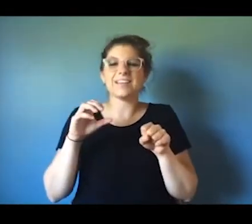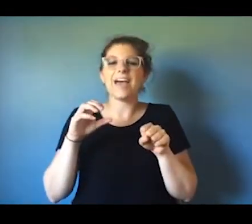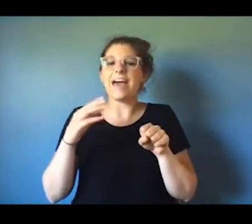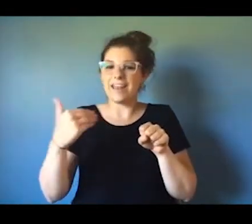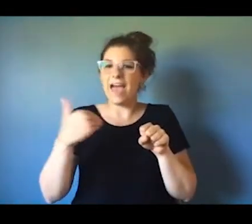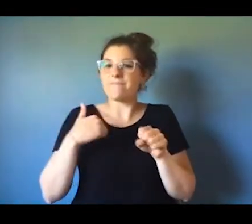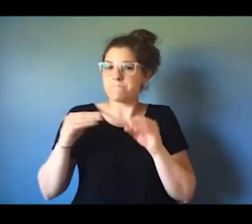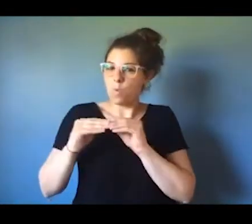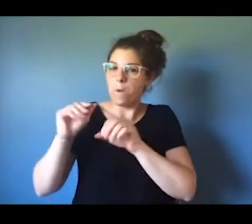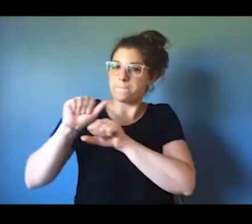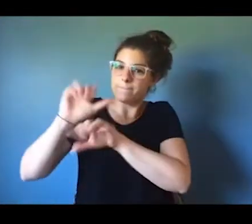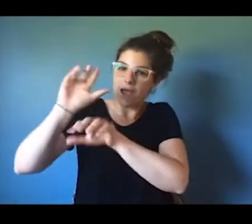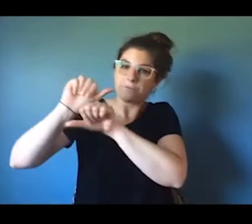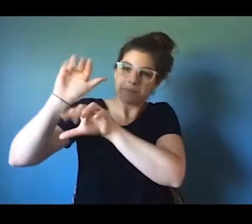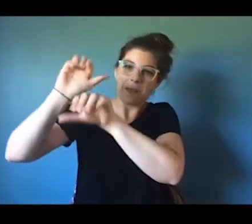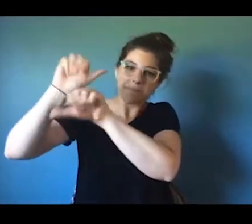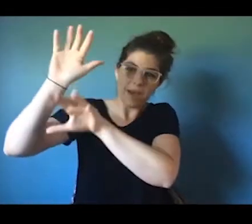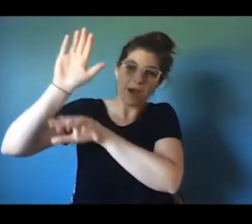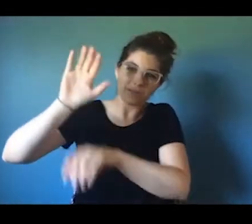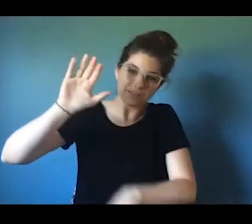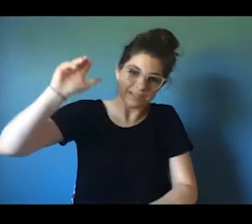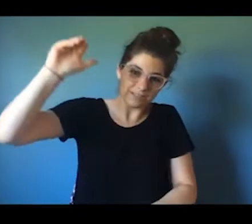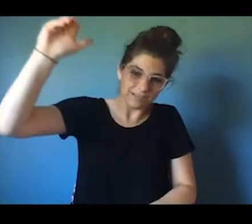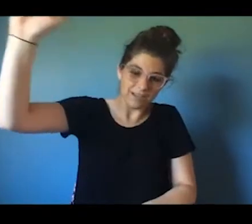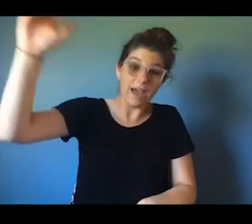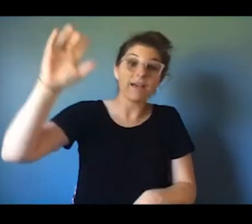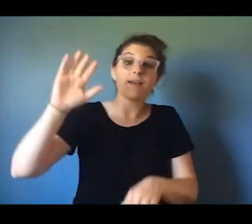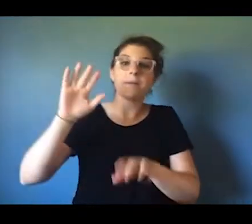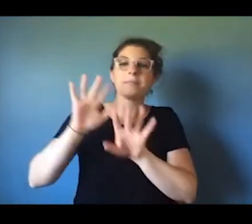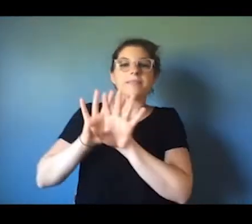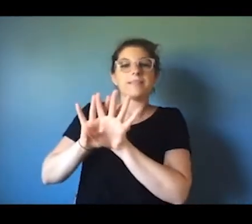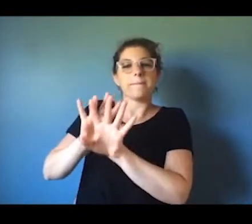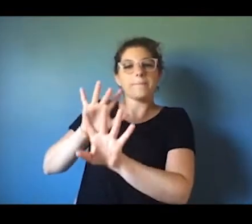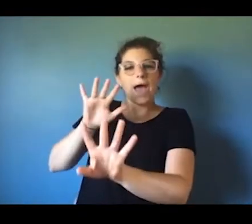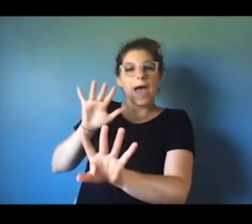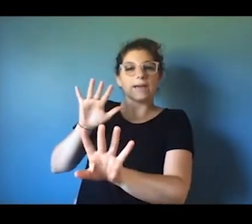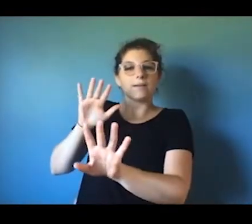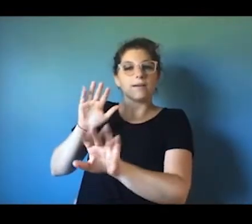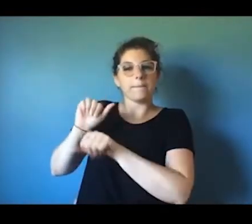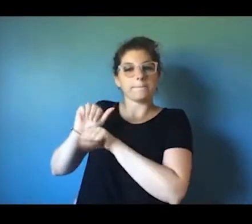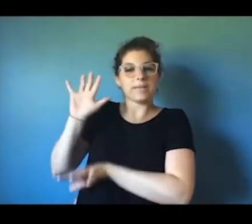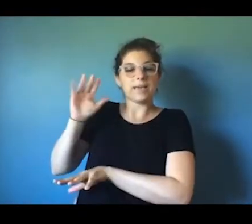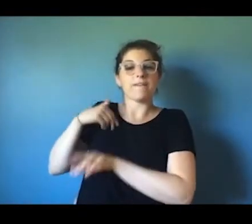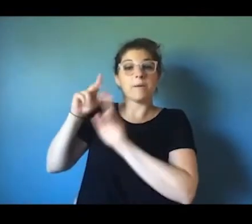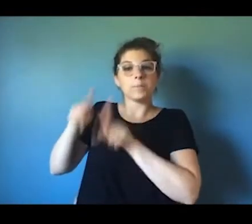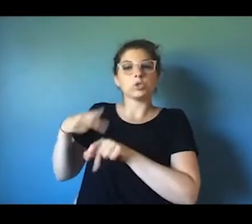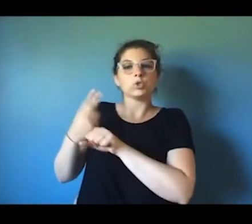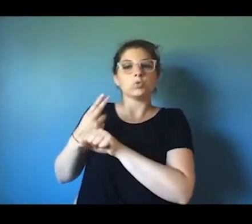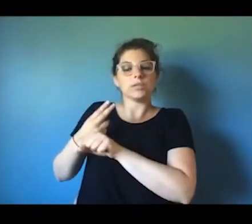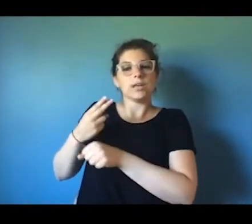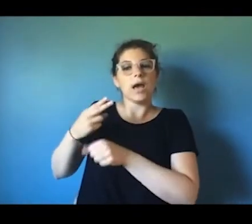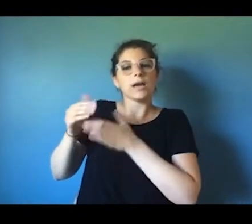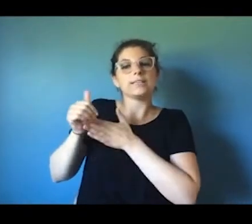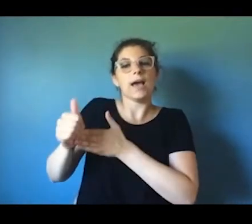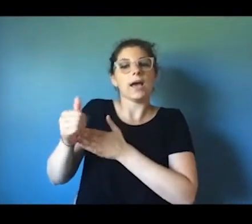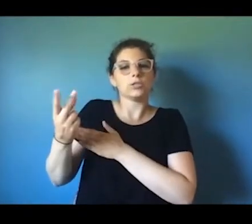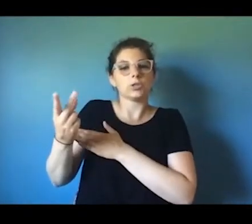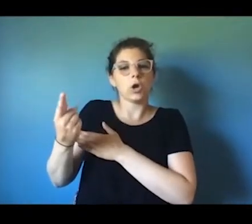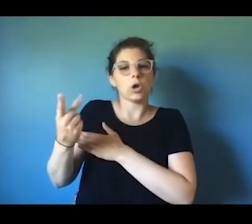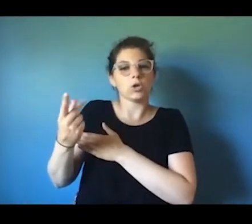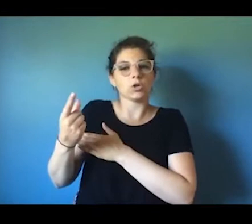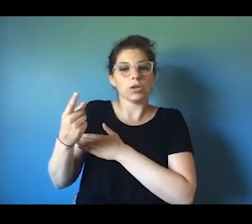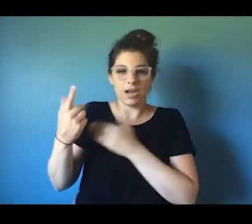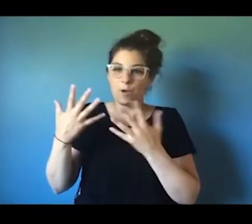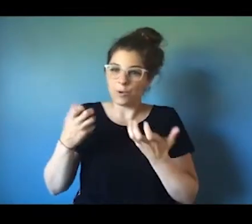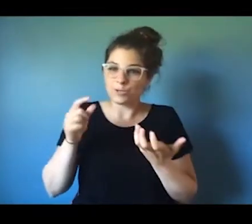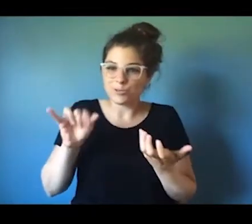the attainment, yes. And then have more mountaintops. And then towards the very back, maybe the last peak, have